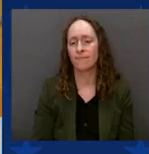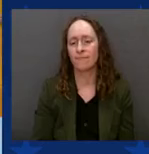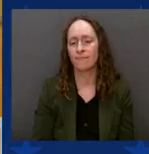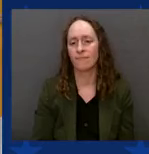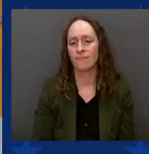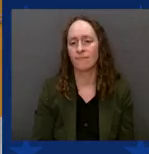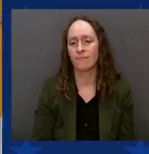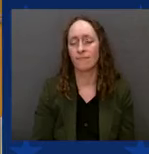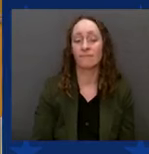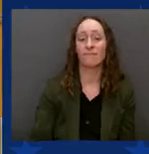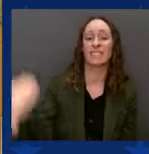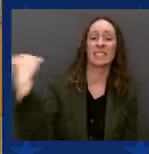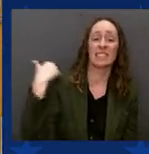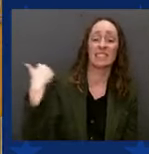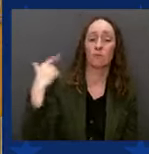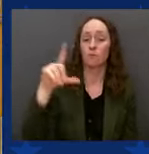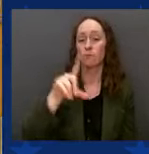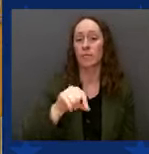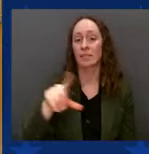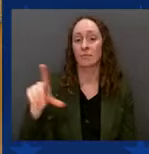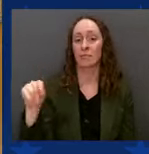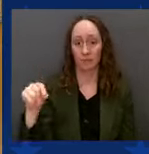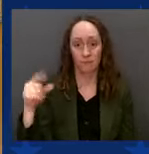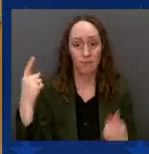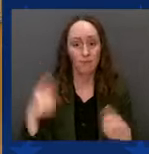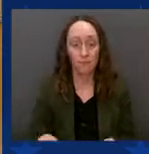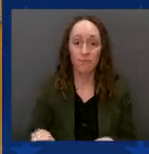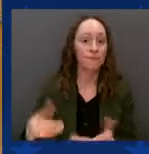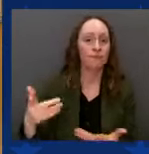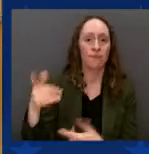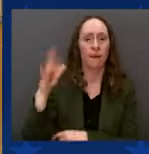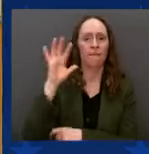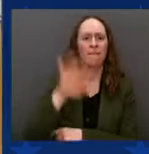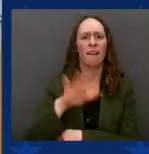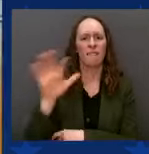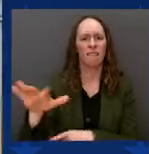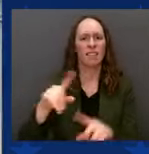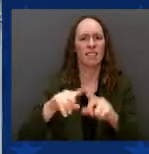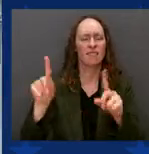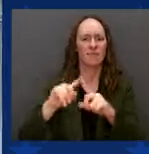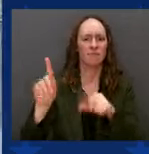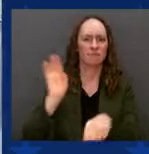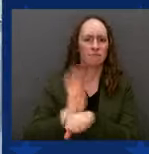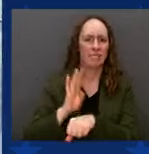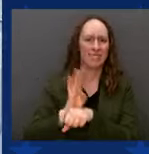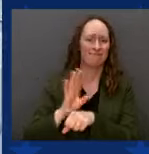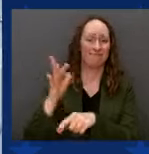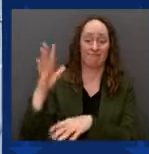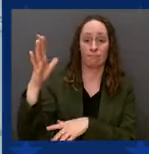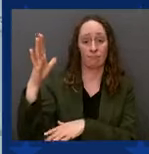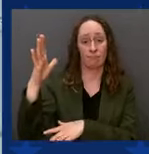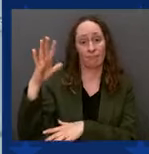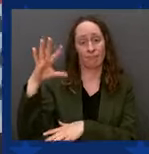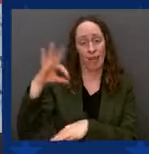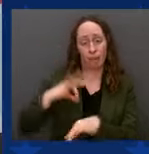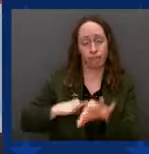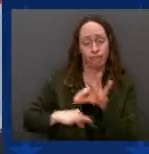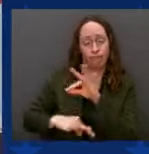500 companies paid zero in federal income tax on $40 billion in